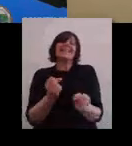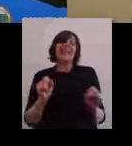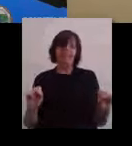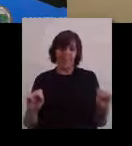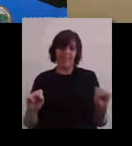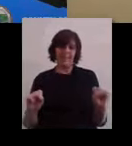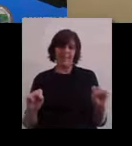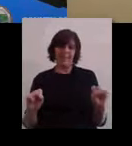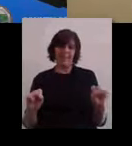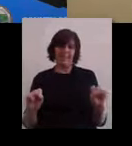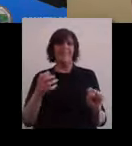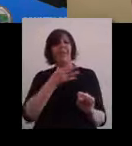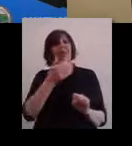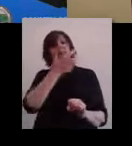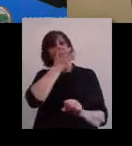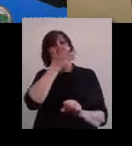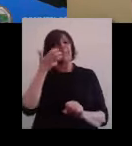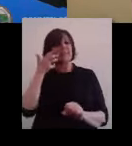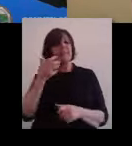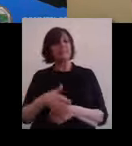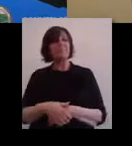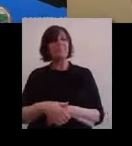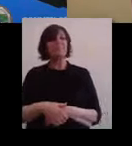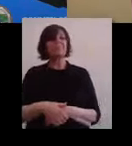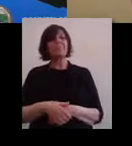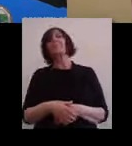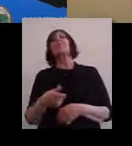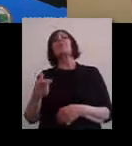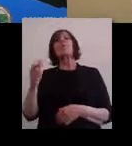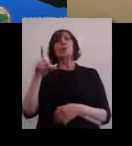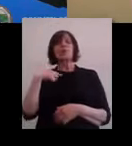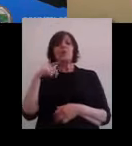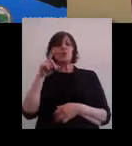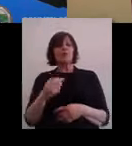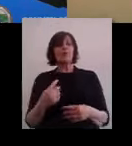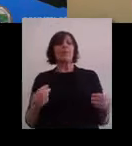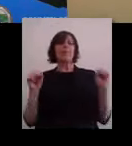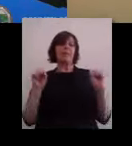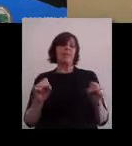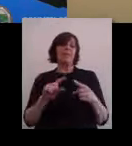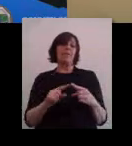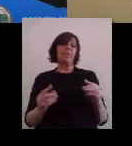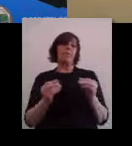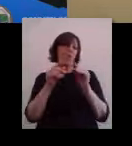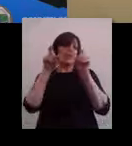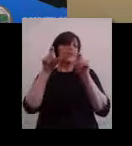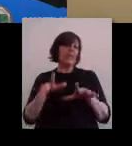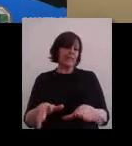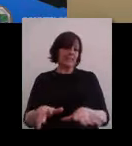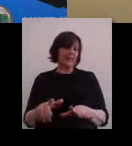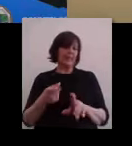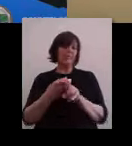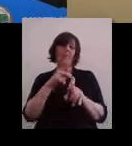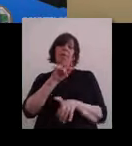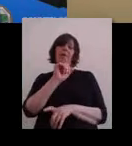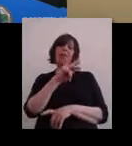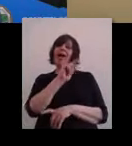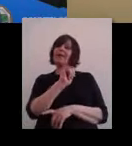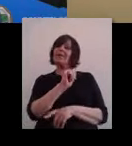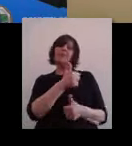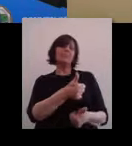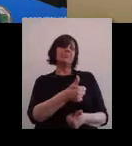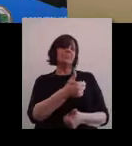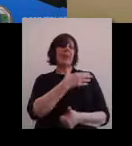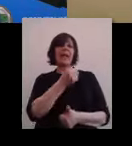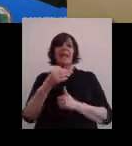So, again, we have increased testing capacity of our community with our great partners at Kaleida Health and the county working together.